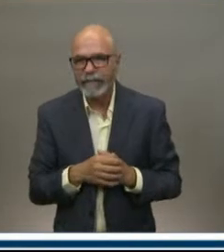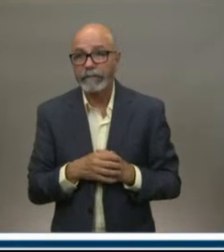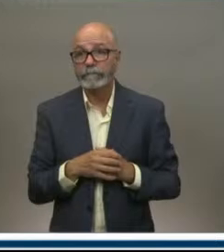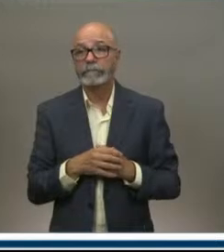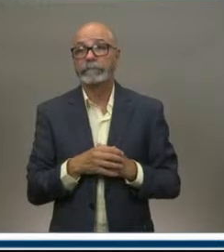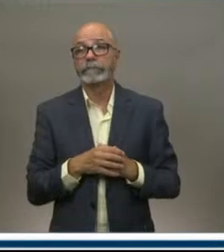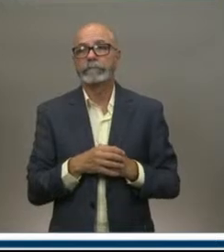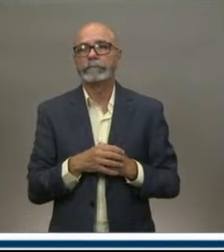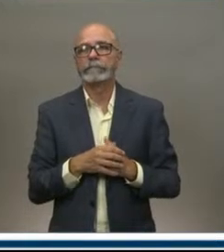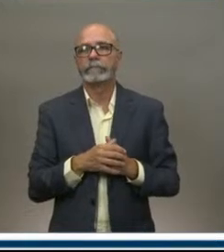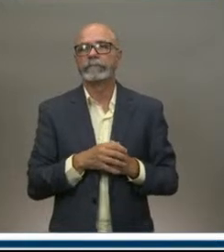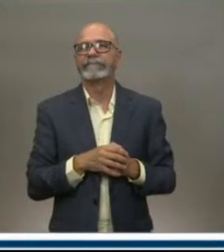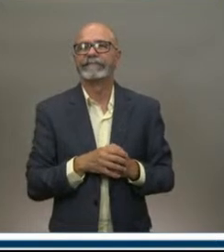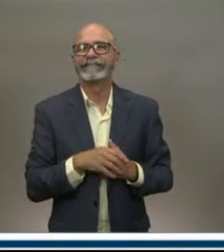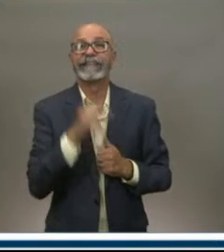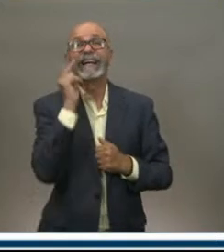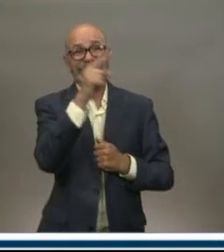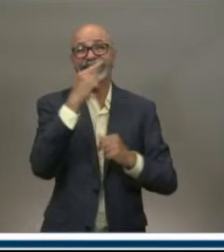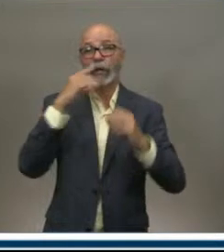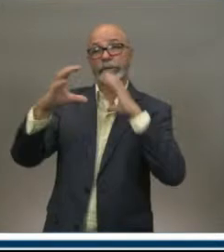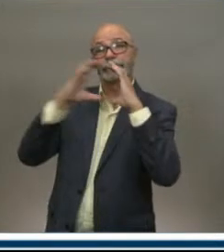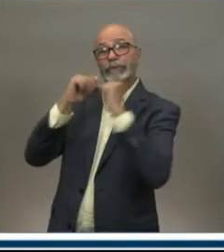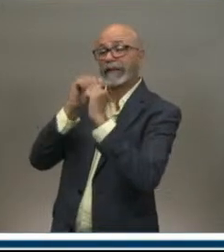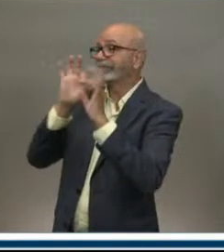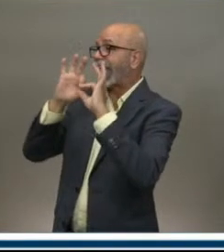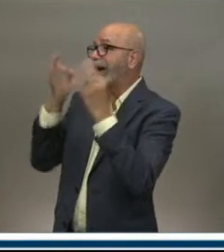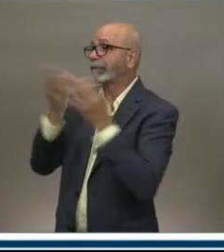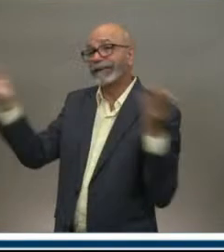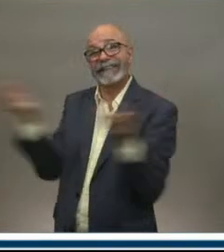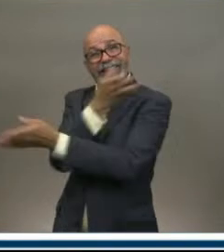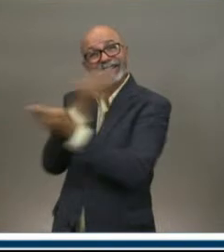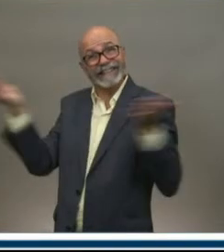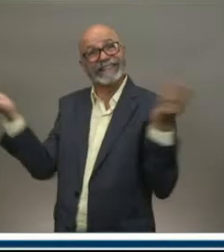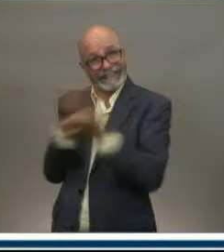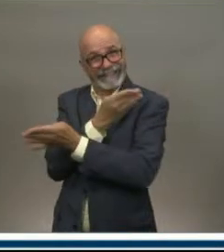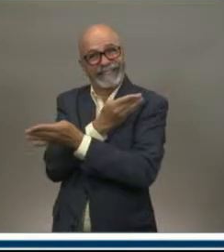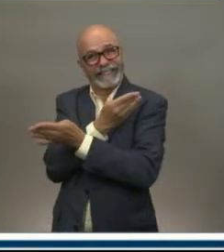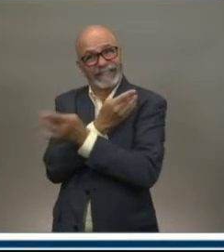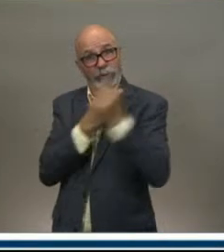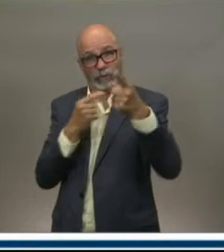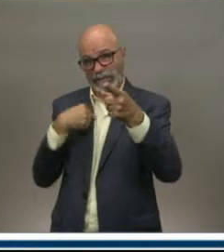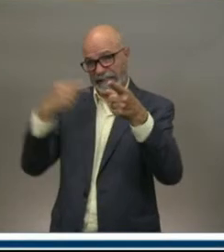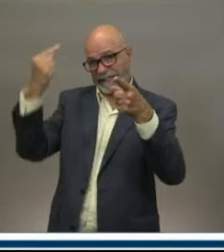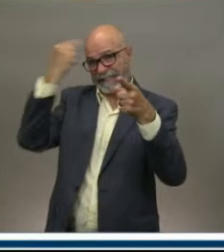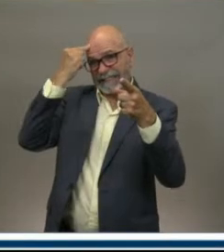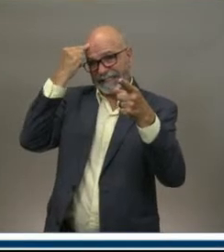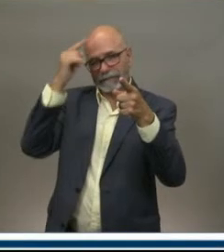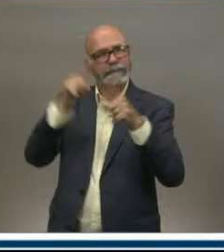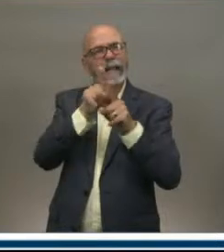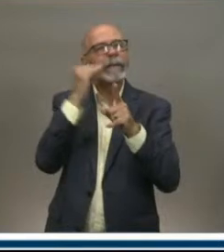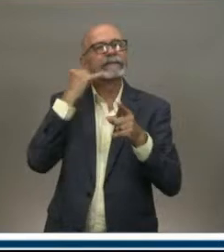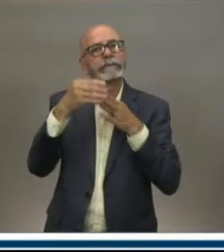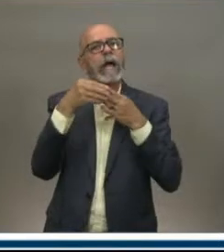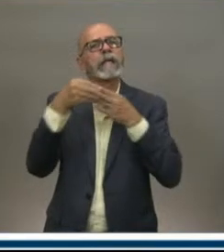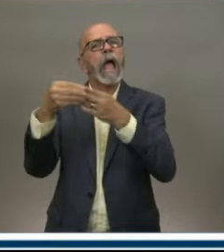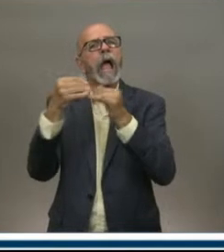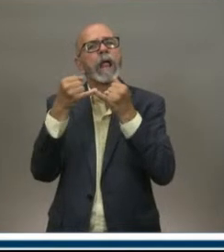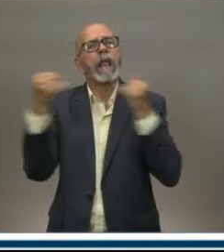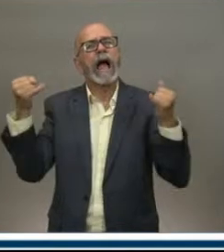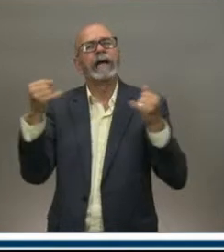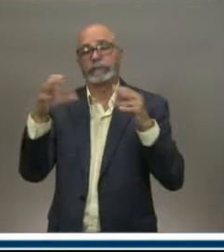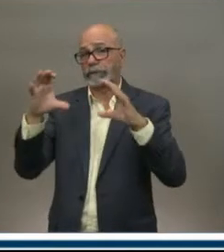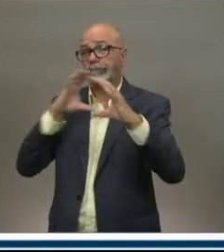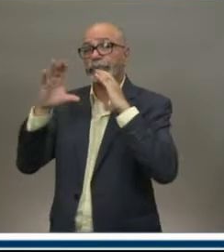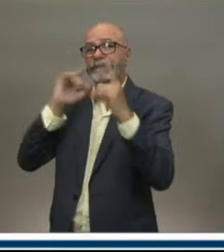the families, again, do you consider, as a province, giving the same guidelines on communication plans for